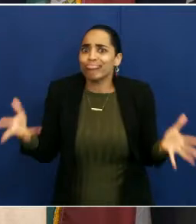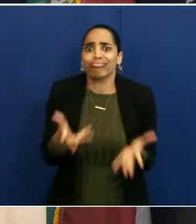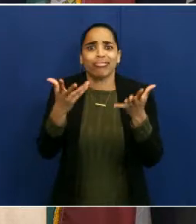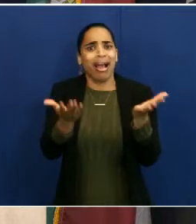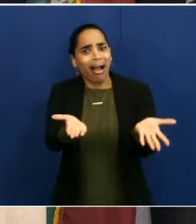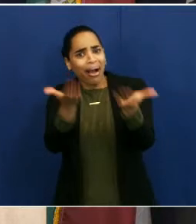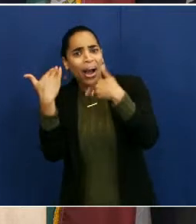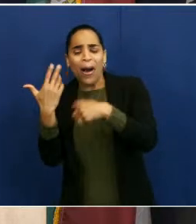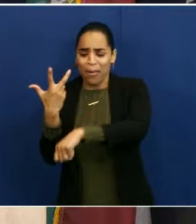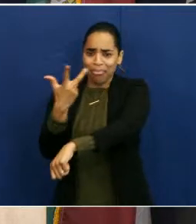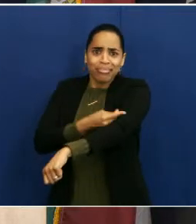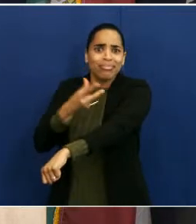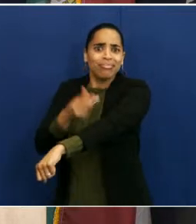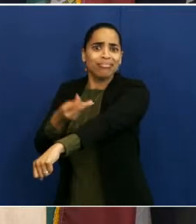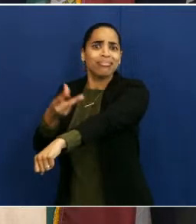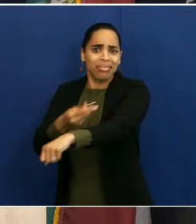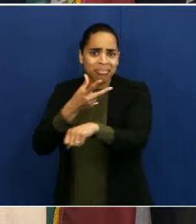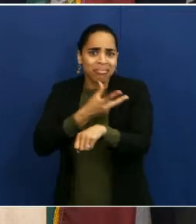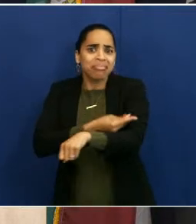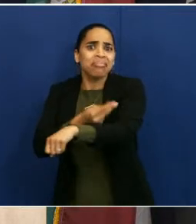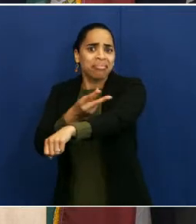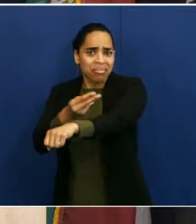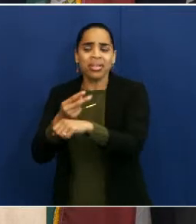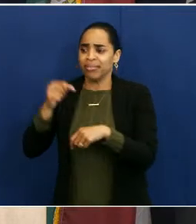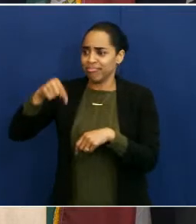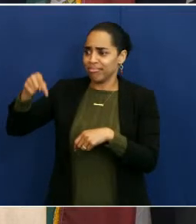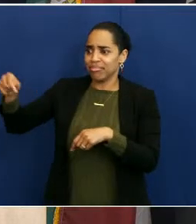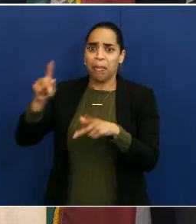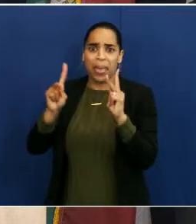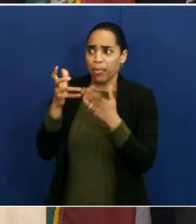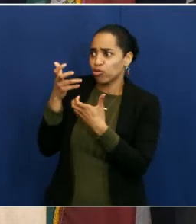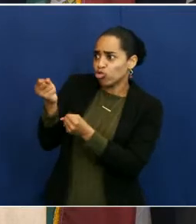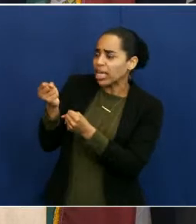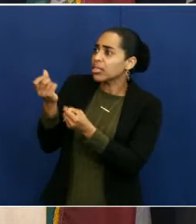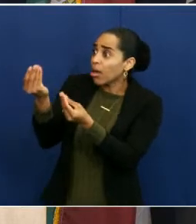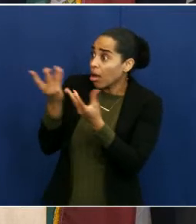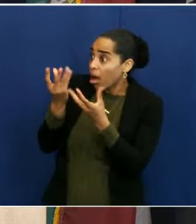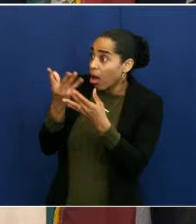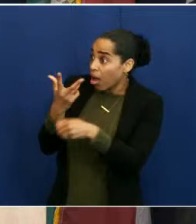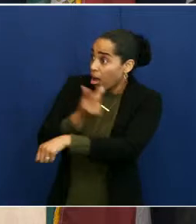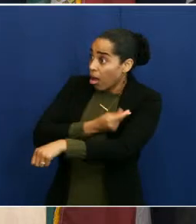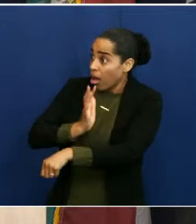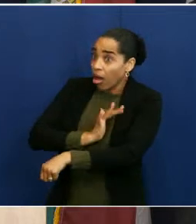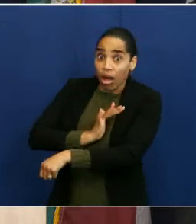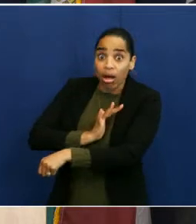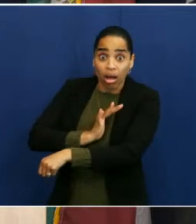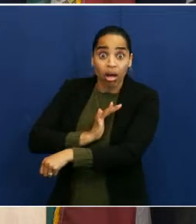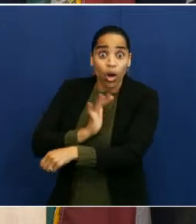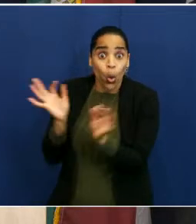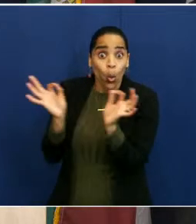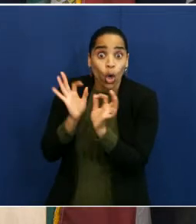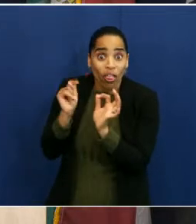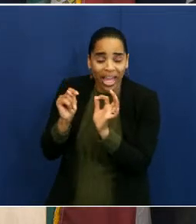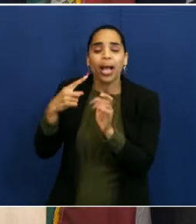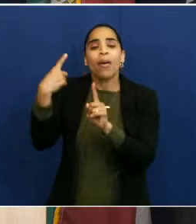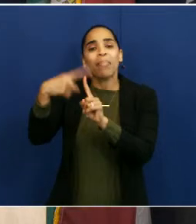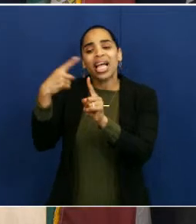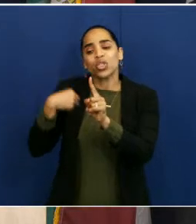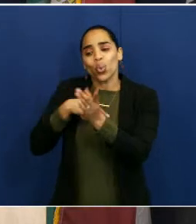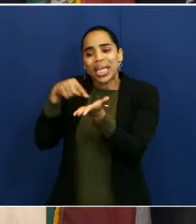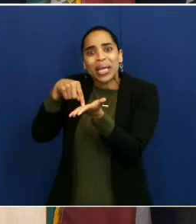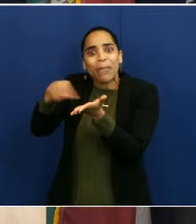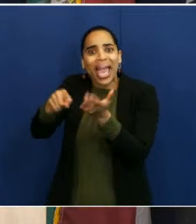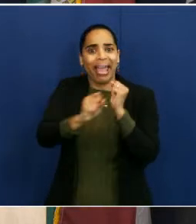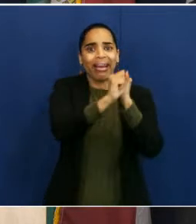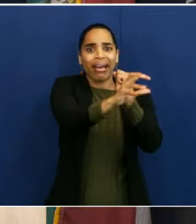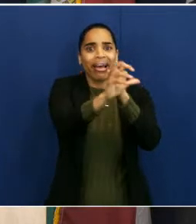is out there and is engaged using trusted messengers, you know, working with members of the community. So both the paid media campaign and the work